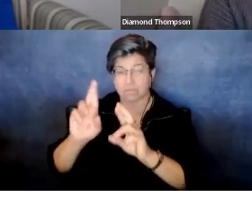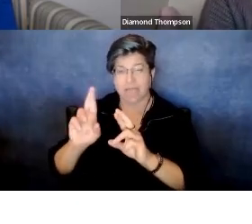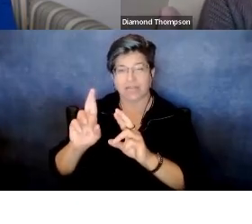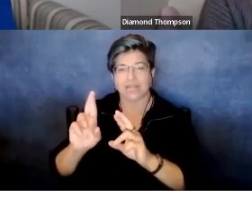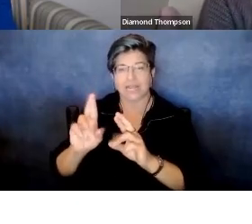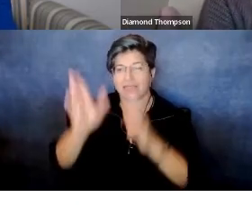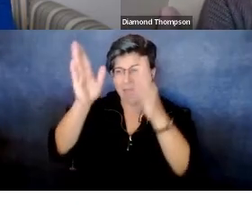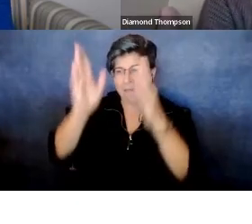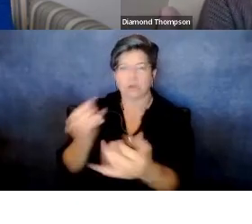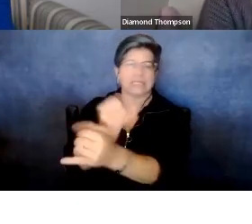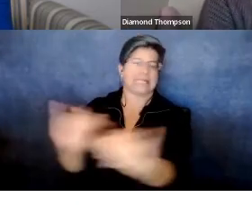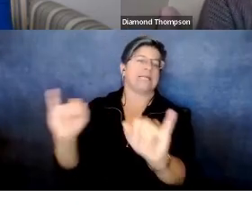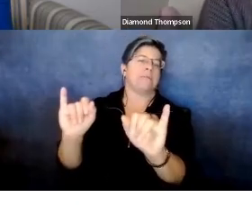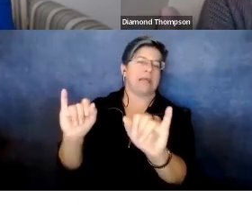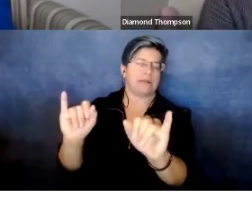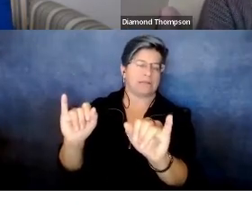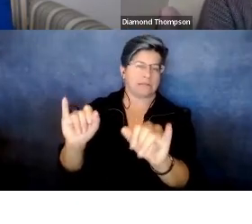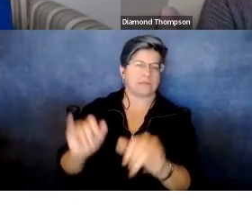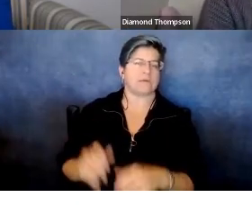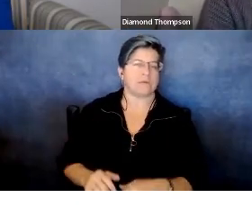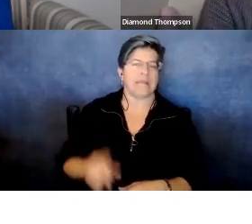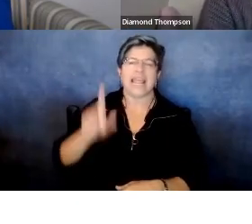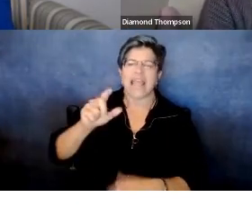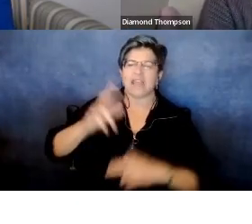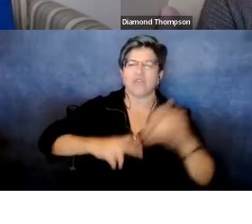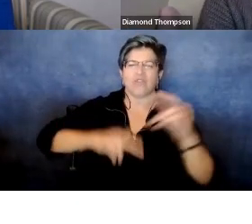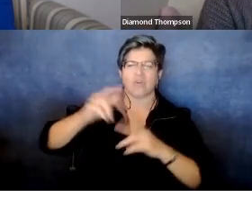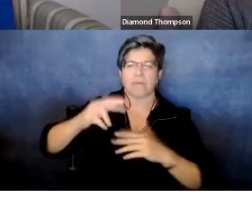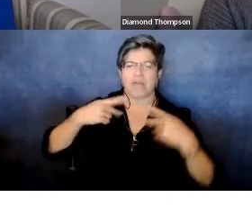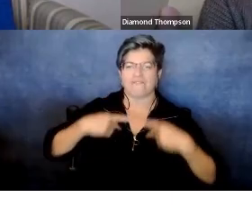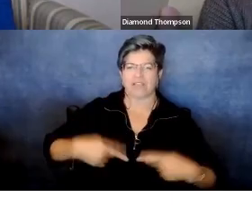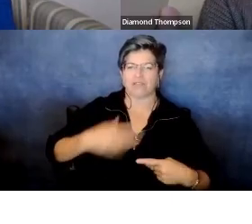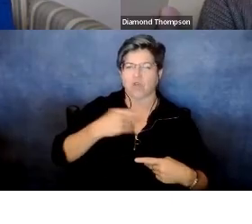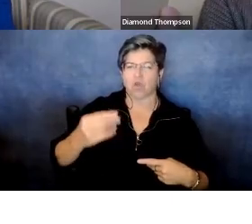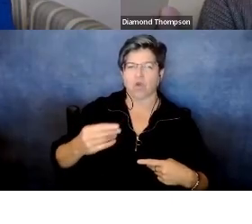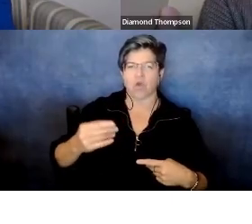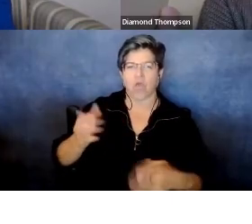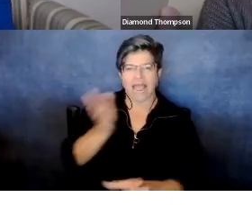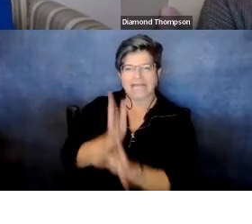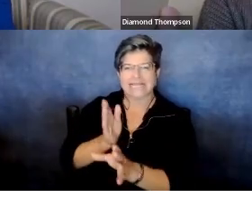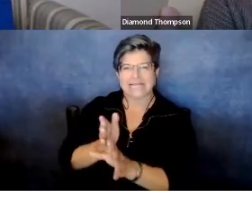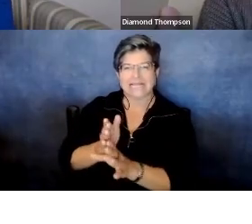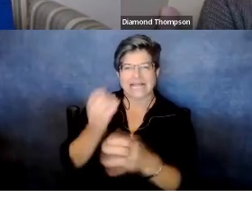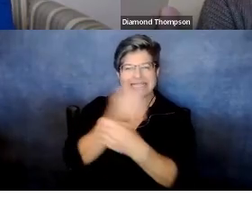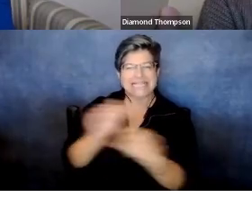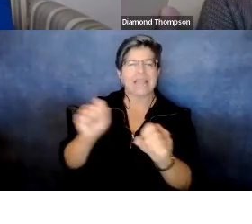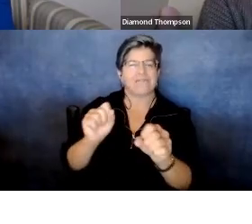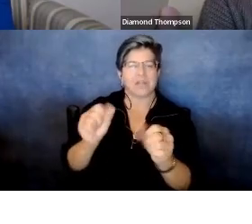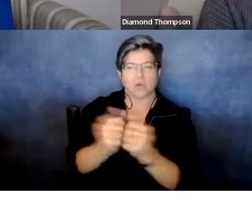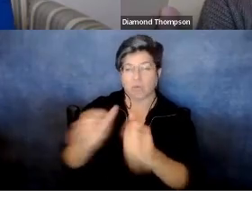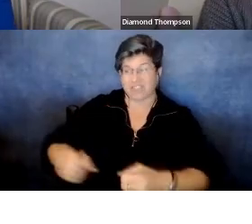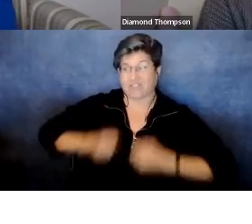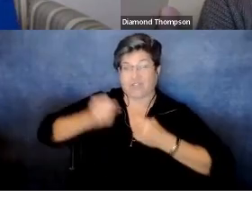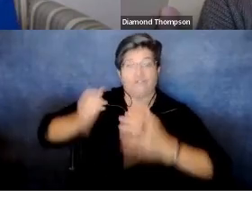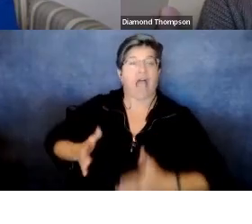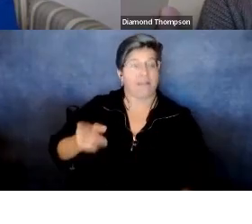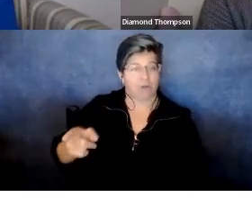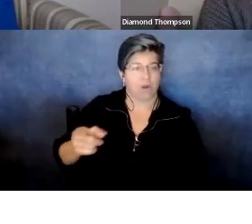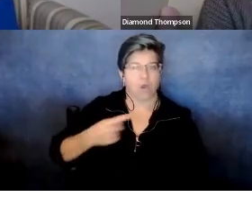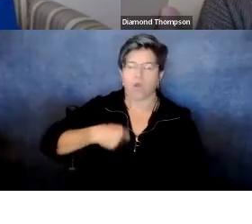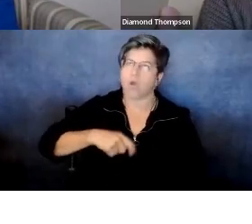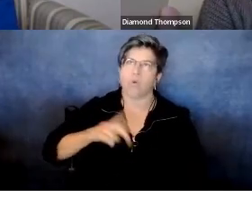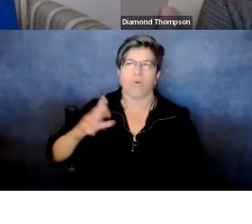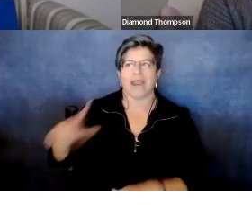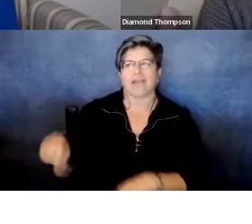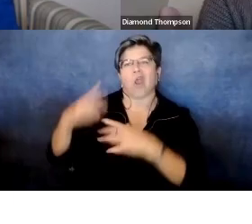of the person, and you need to build physical and psychological safety with survivors. We are so